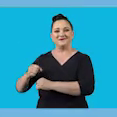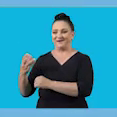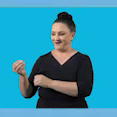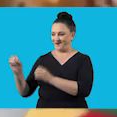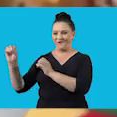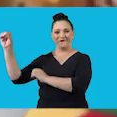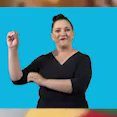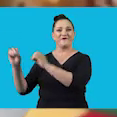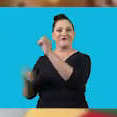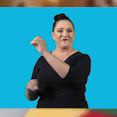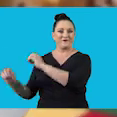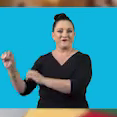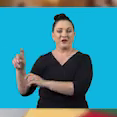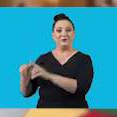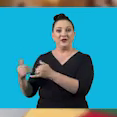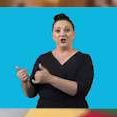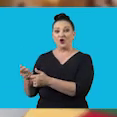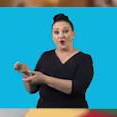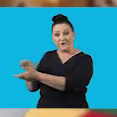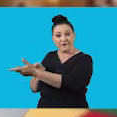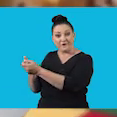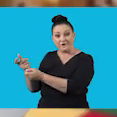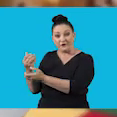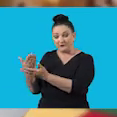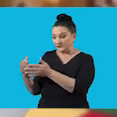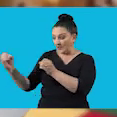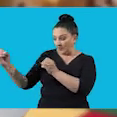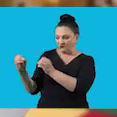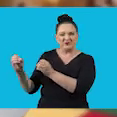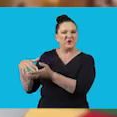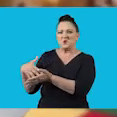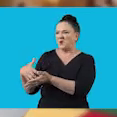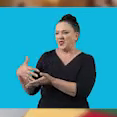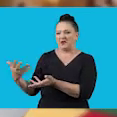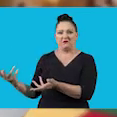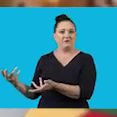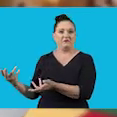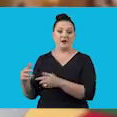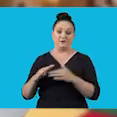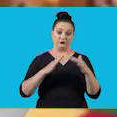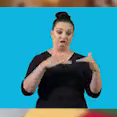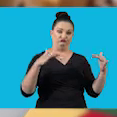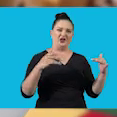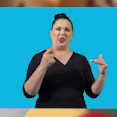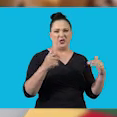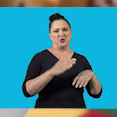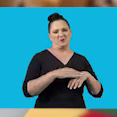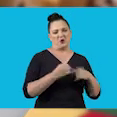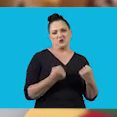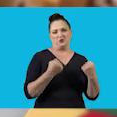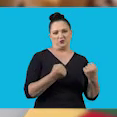the particles and because of also the forces that are holding the particles together. In liquids, the forces is strong as compared